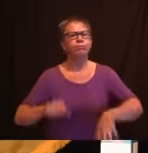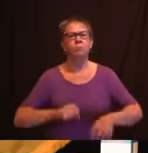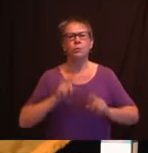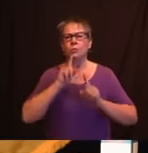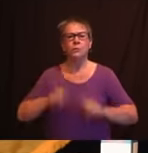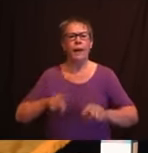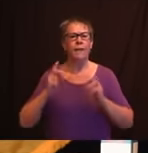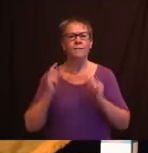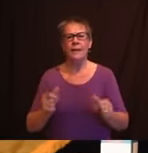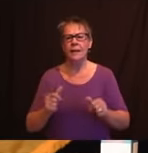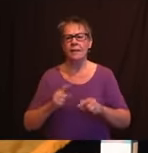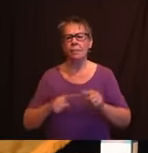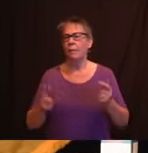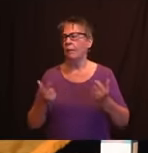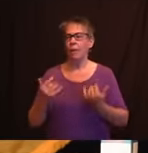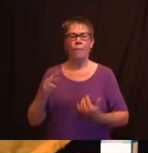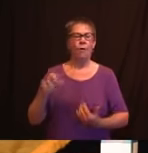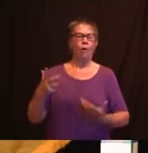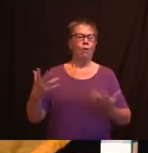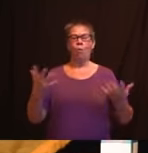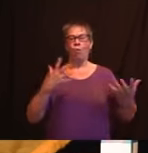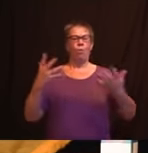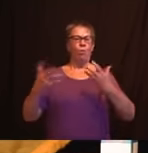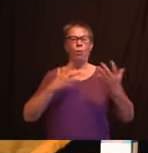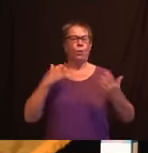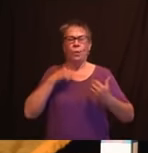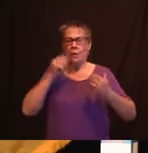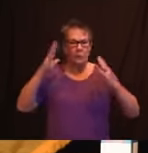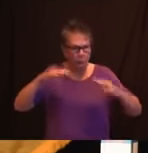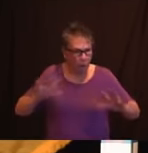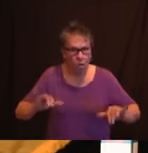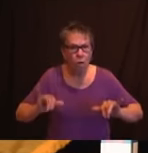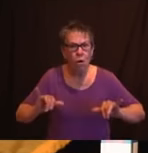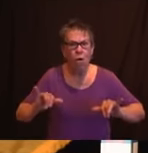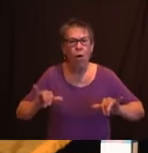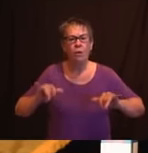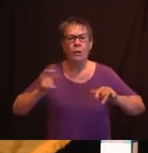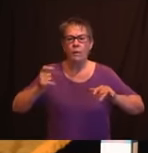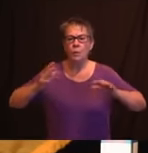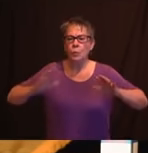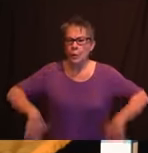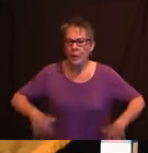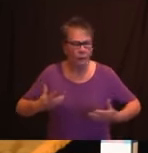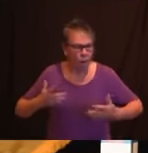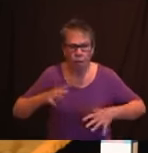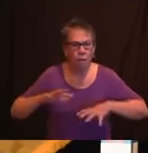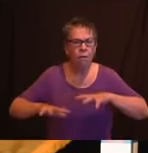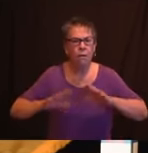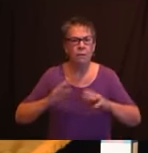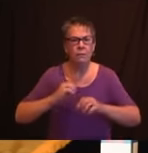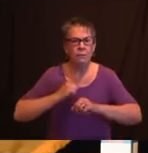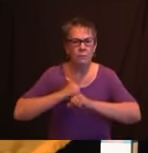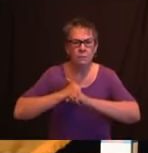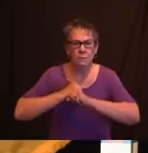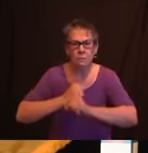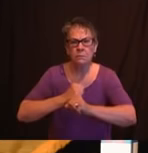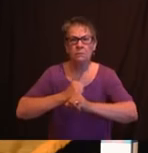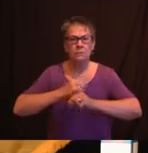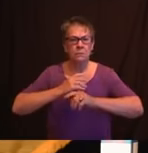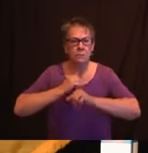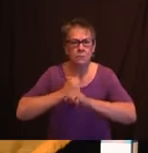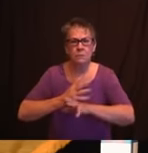what I would have done differently is really focused on the resiliency of our nursing home